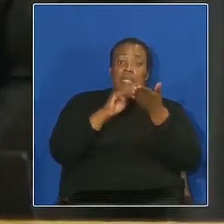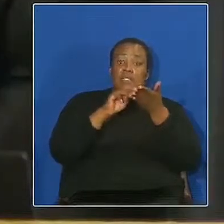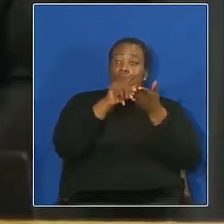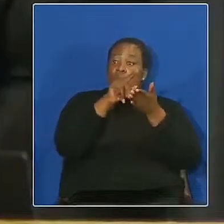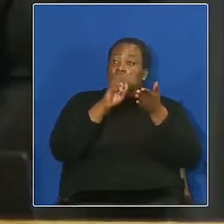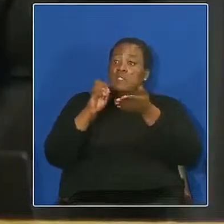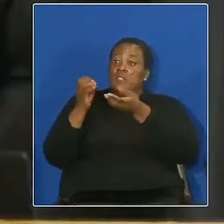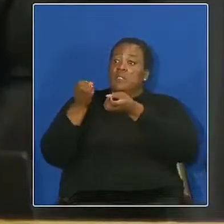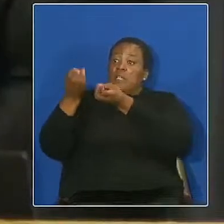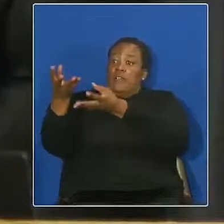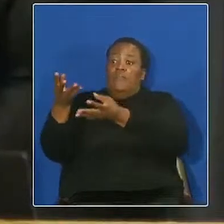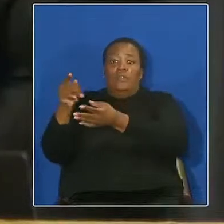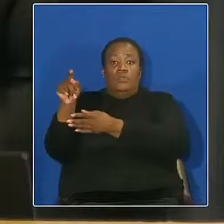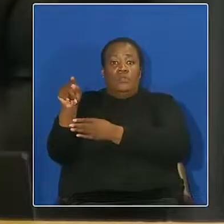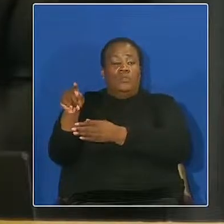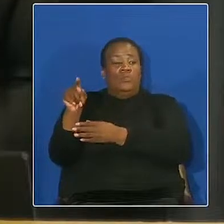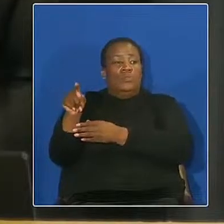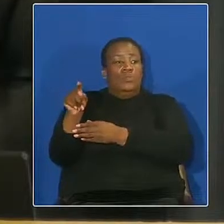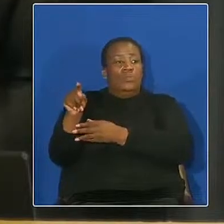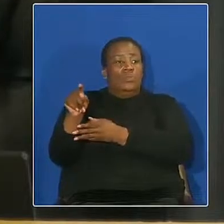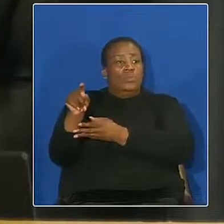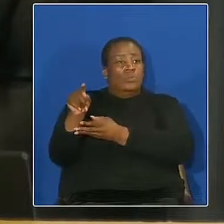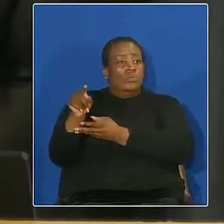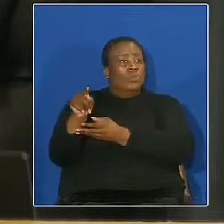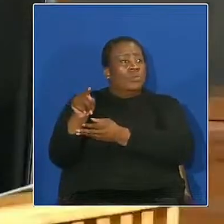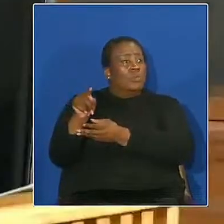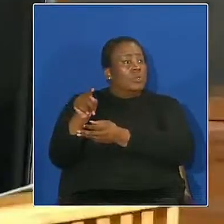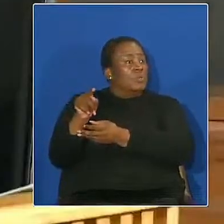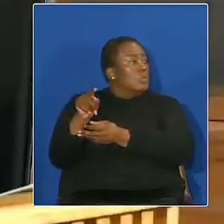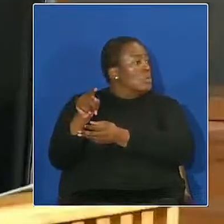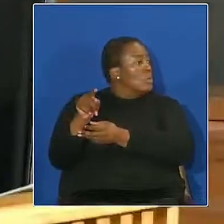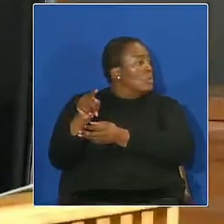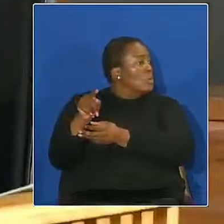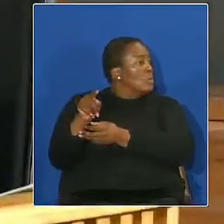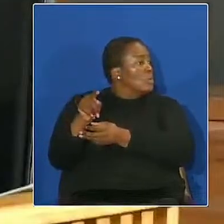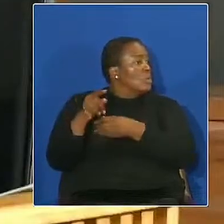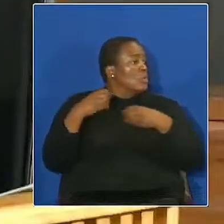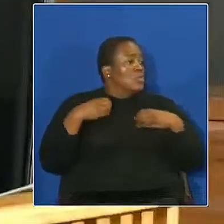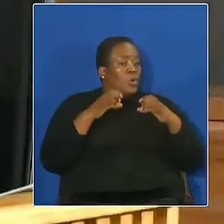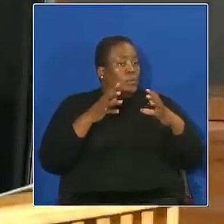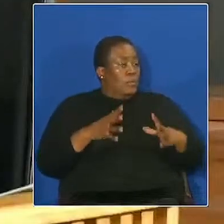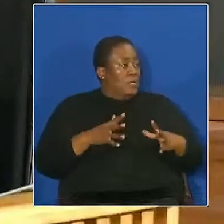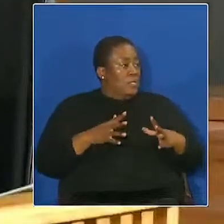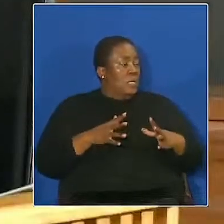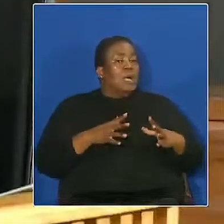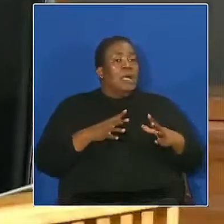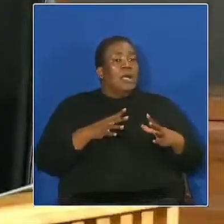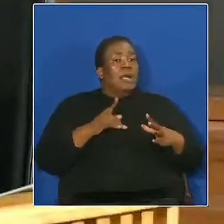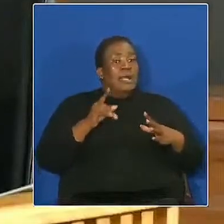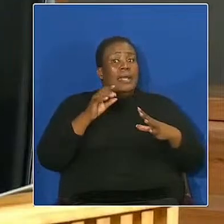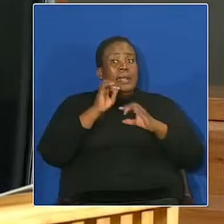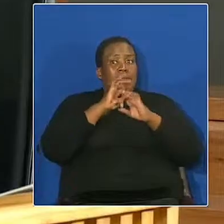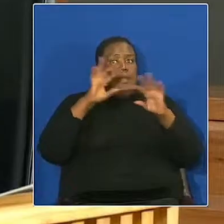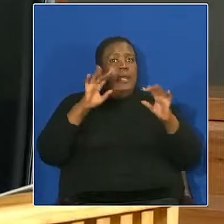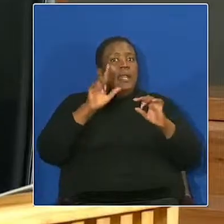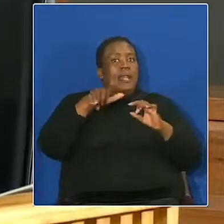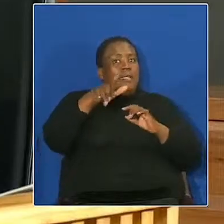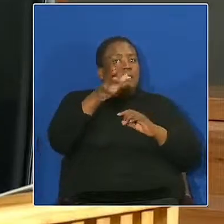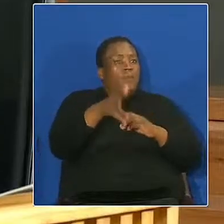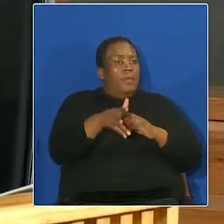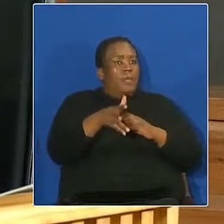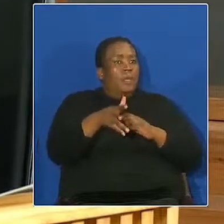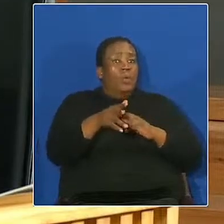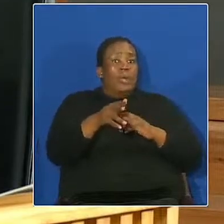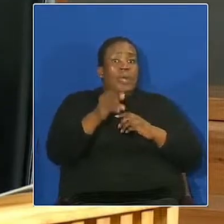That is correct, Commissioner. And Commissioners, it becomes clearer as we go to other chats where it comes